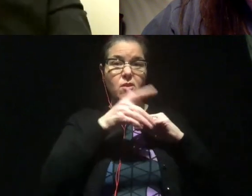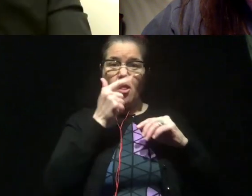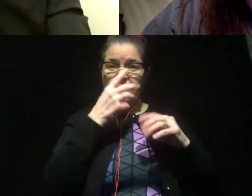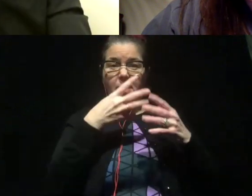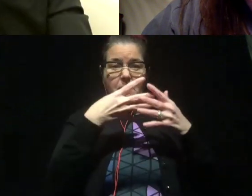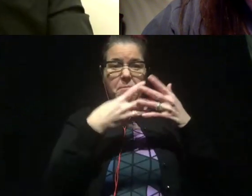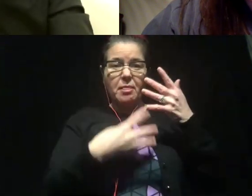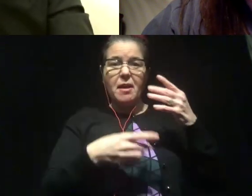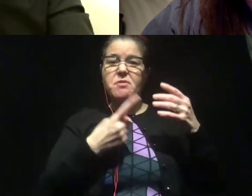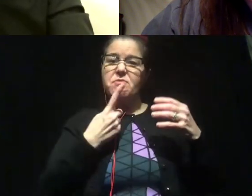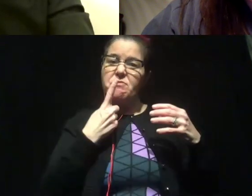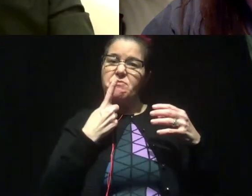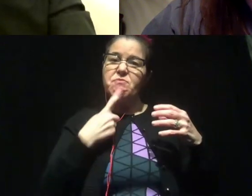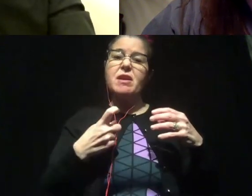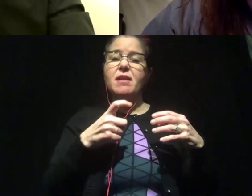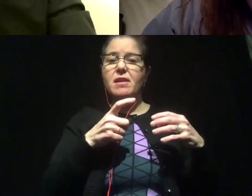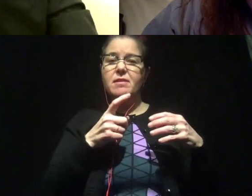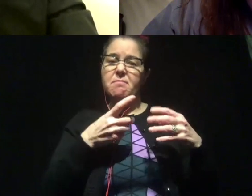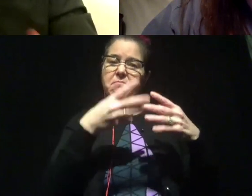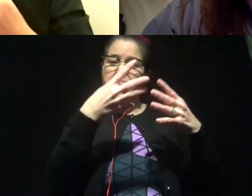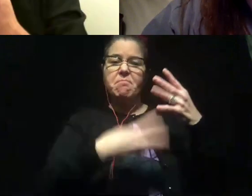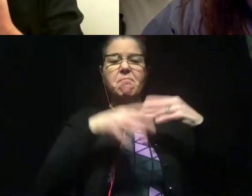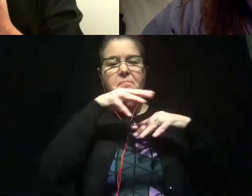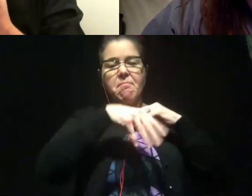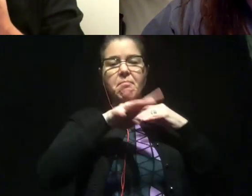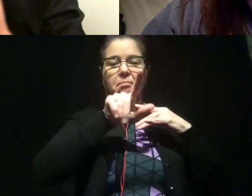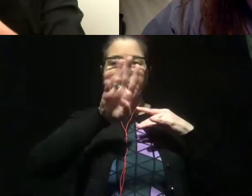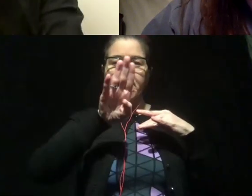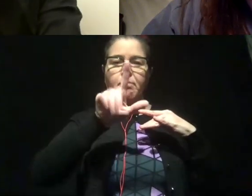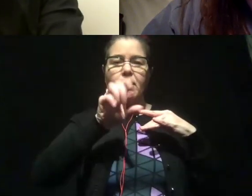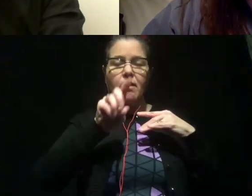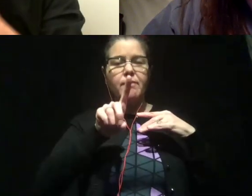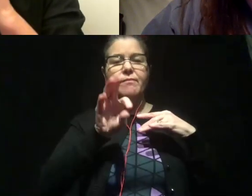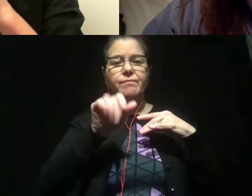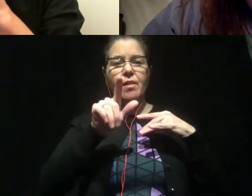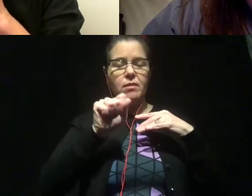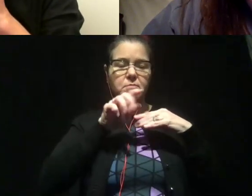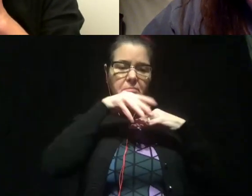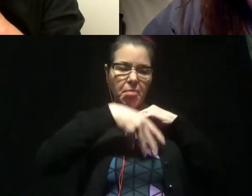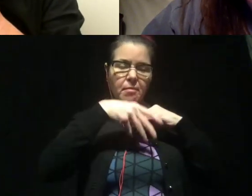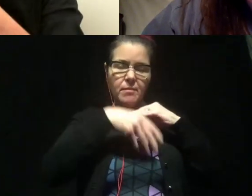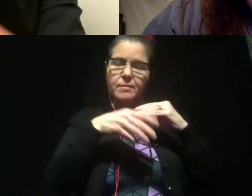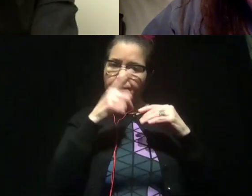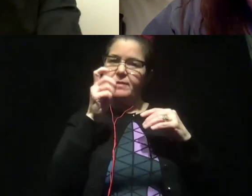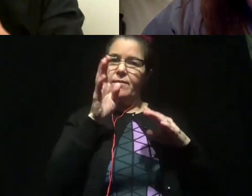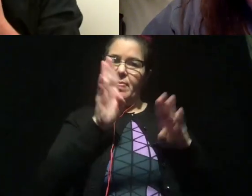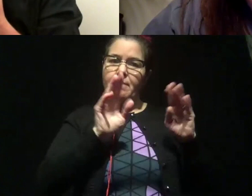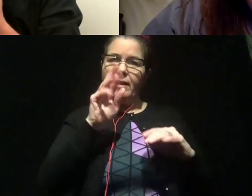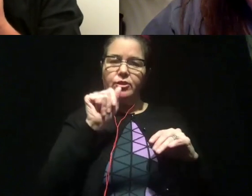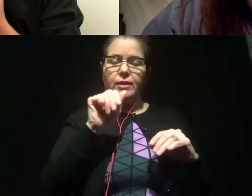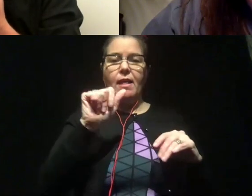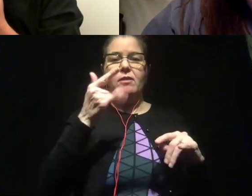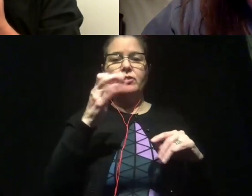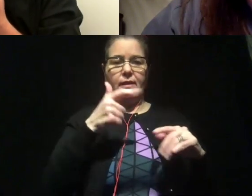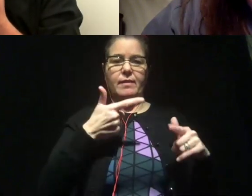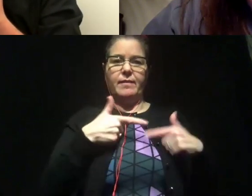this bright red waterfall. They call it Blood Falls, and it's all because of bacteria and algae that live underneath the